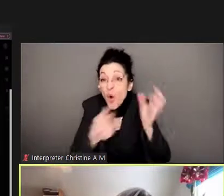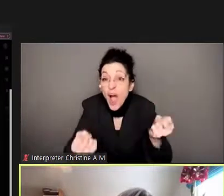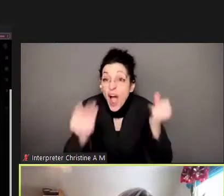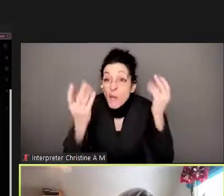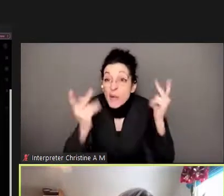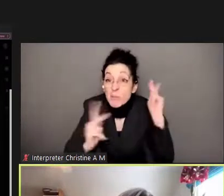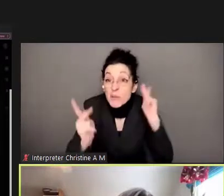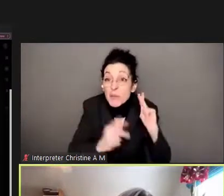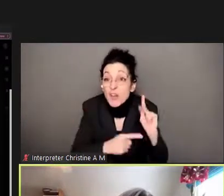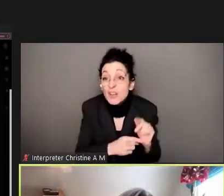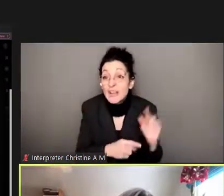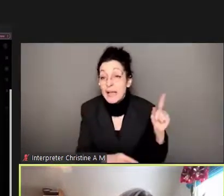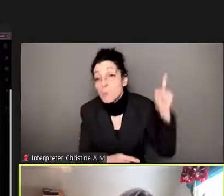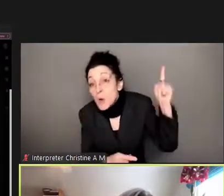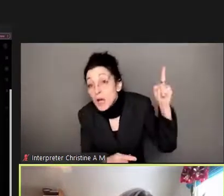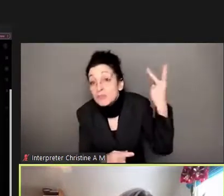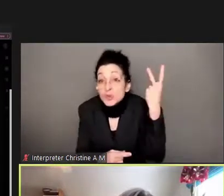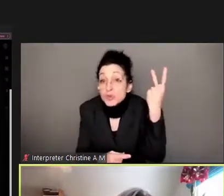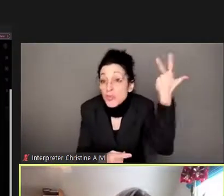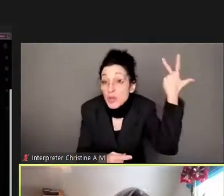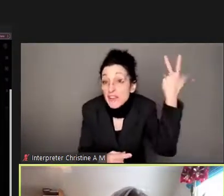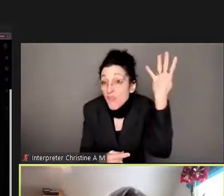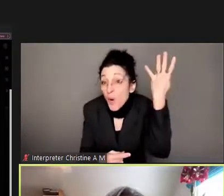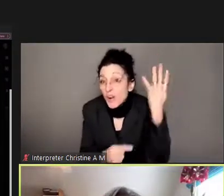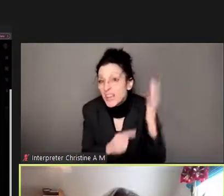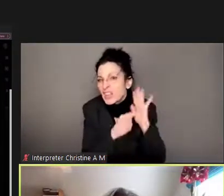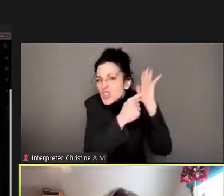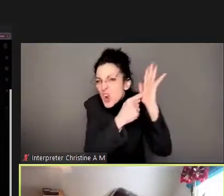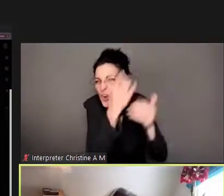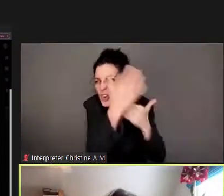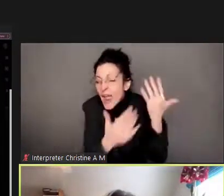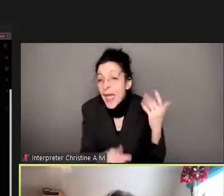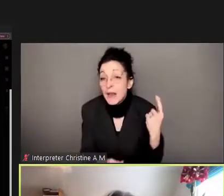1, 2, 3, or 4, with 1 signifying I'd like to work on my own.